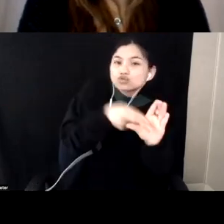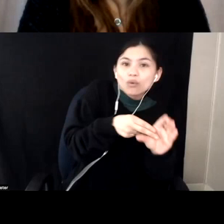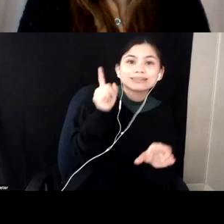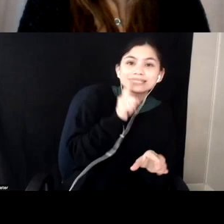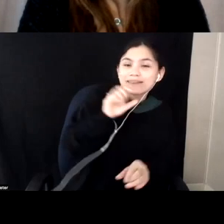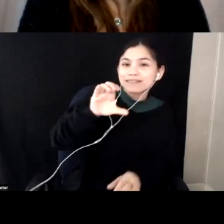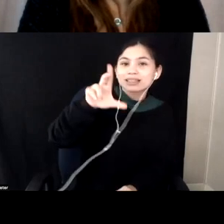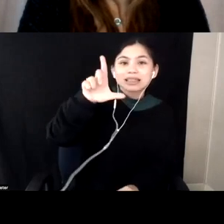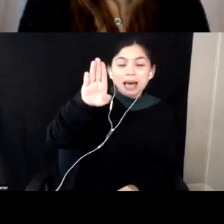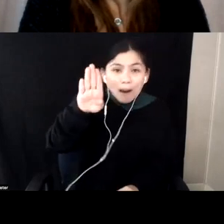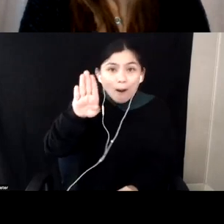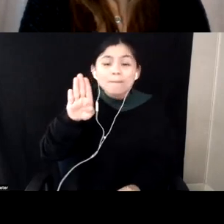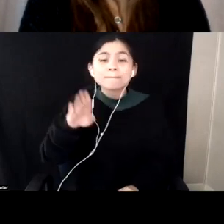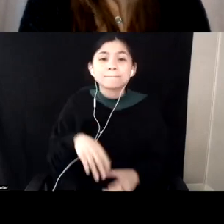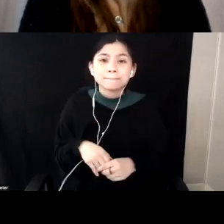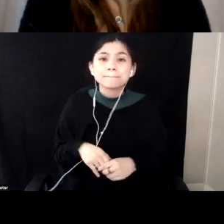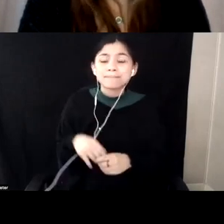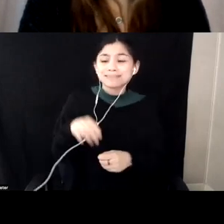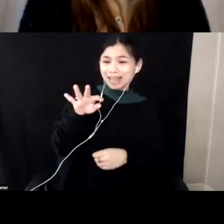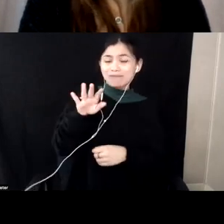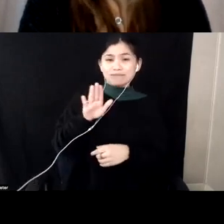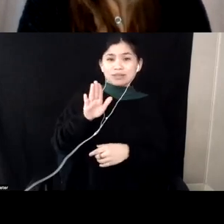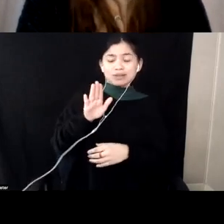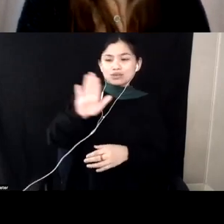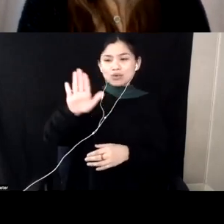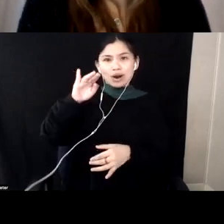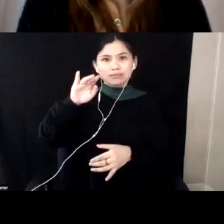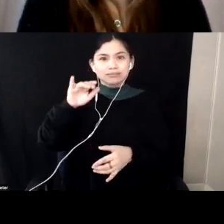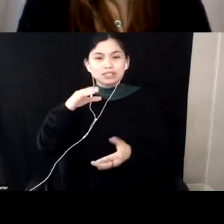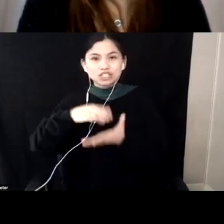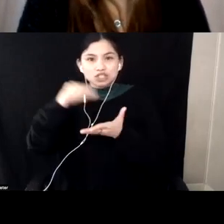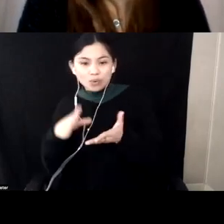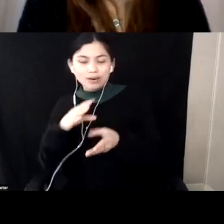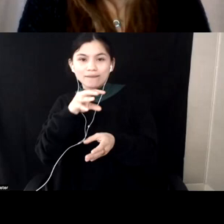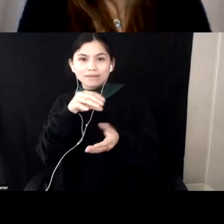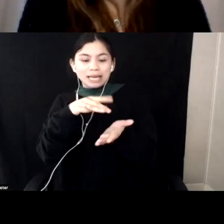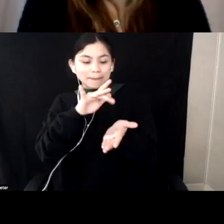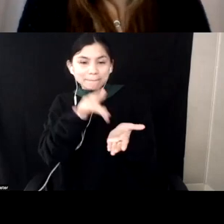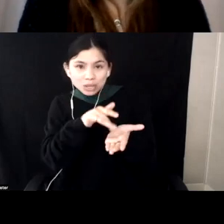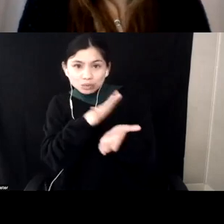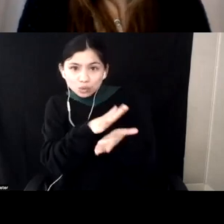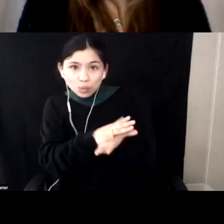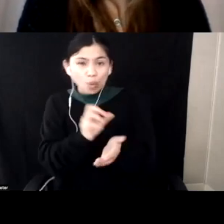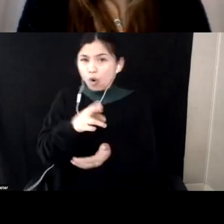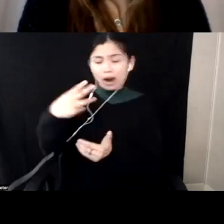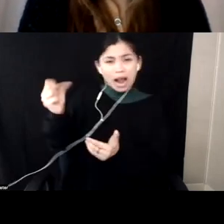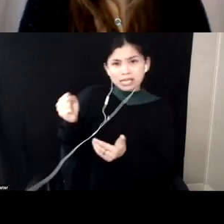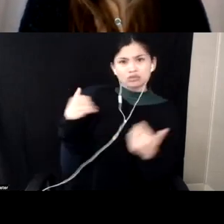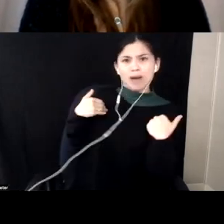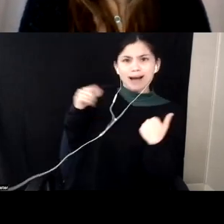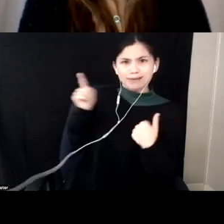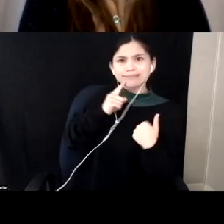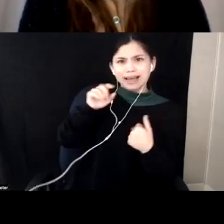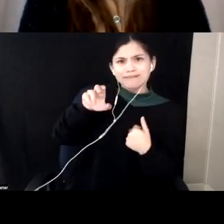if you're in middle school and high school. In some elementary schools, they have deaf clubs, and